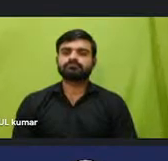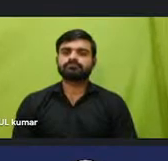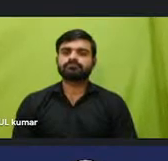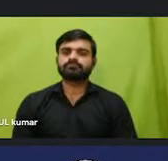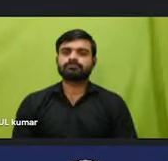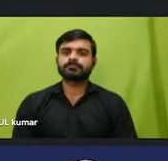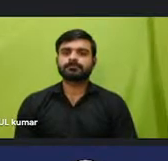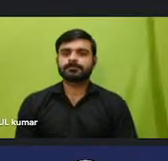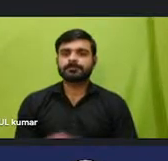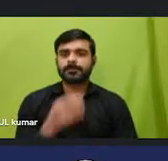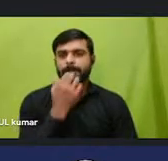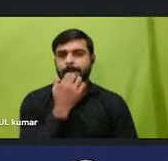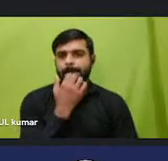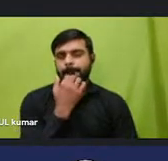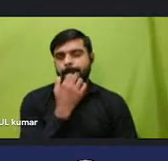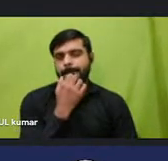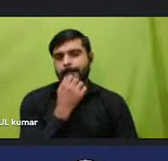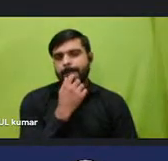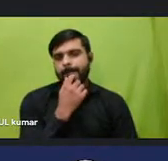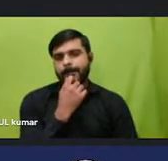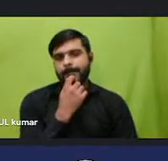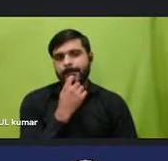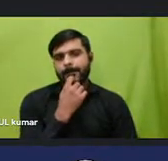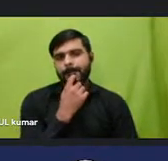more the same way.